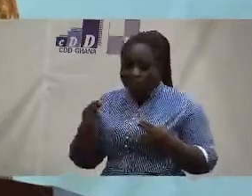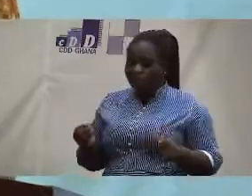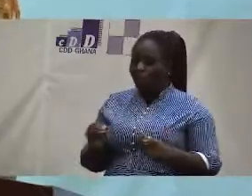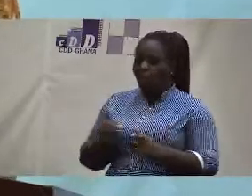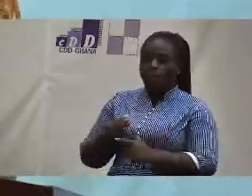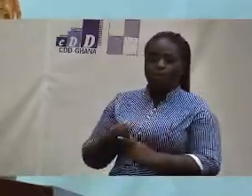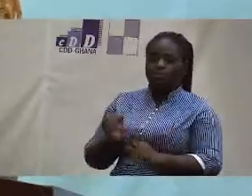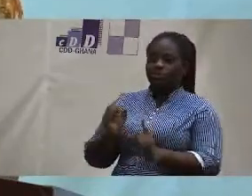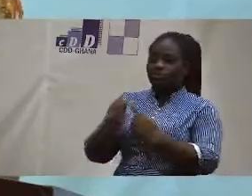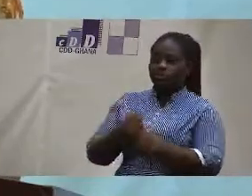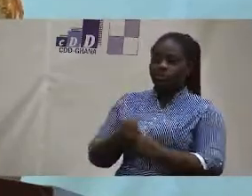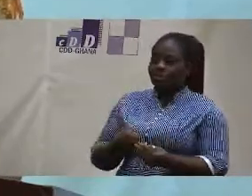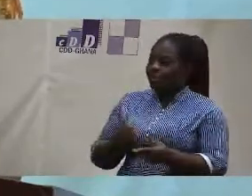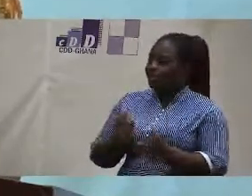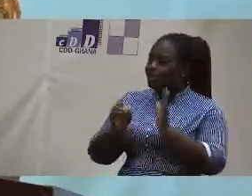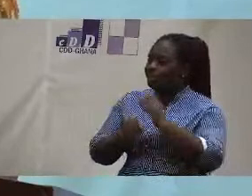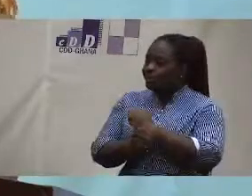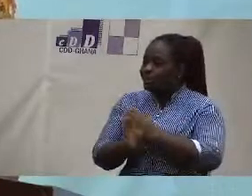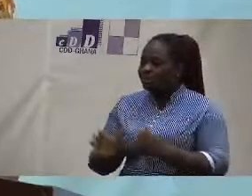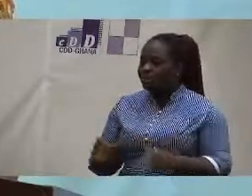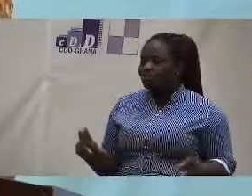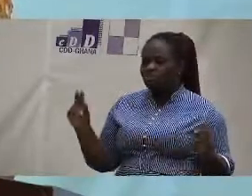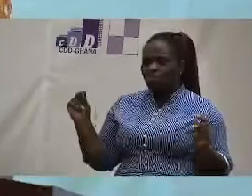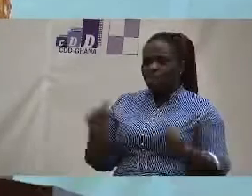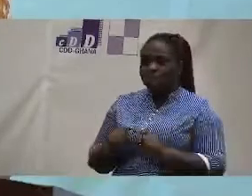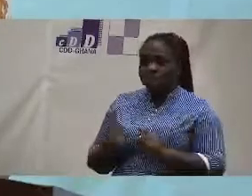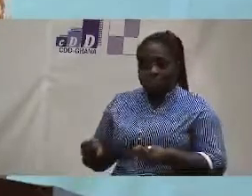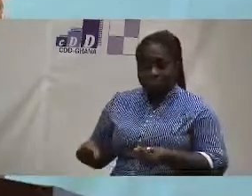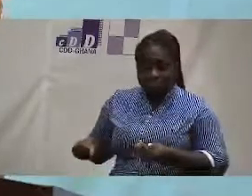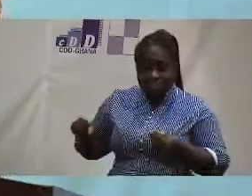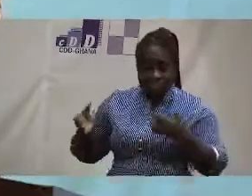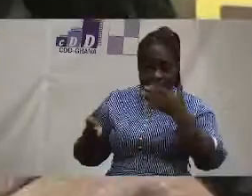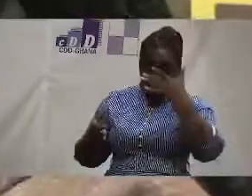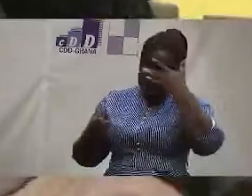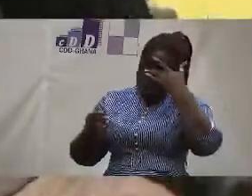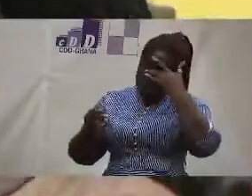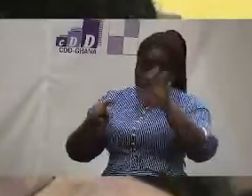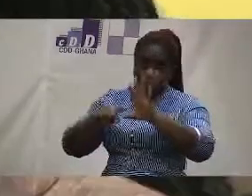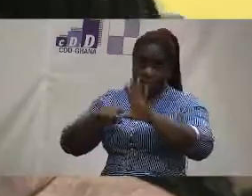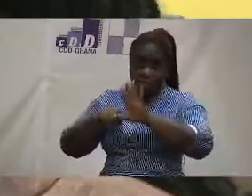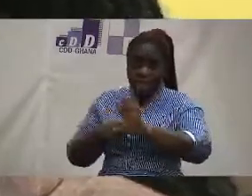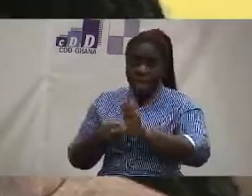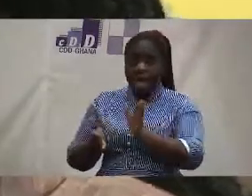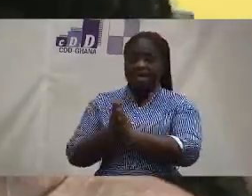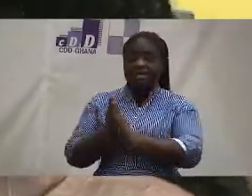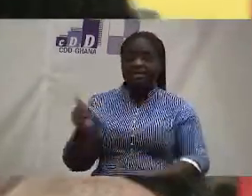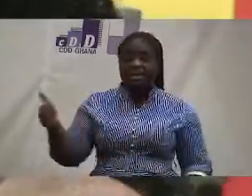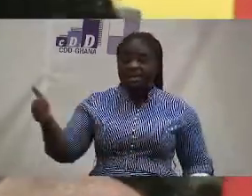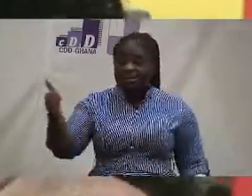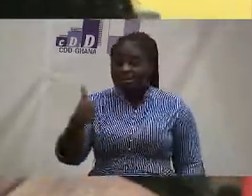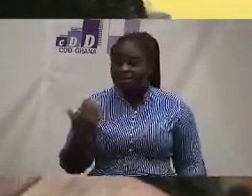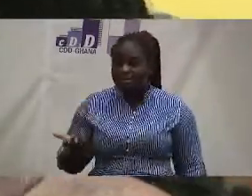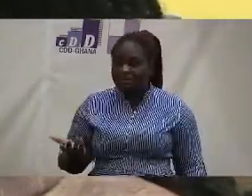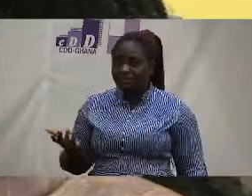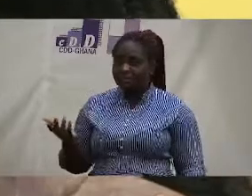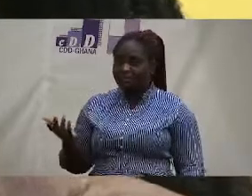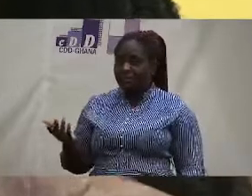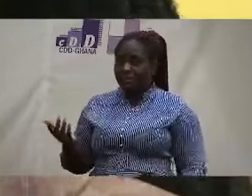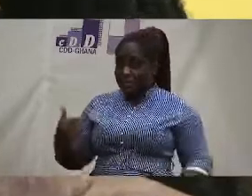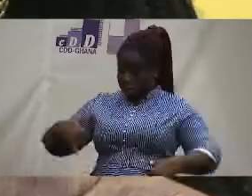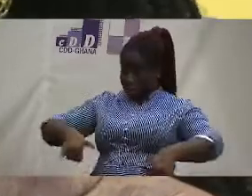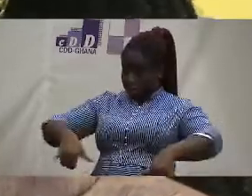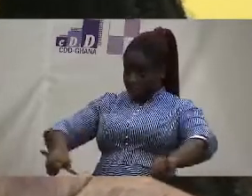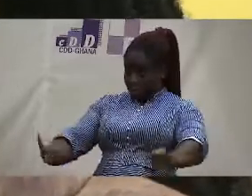social media, it's providing an alternative to them that we should start asking ourselves. Will we still